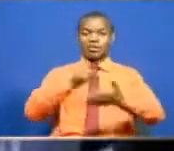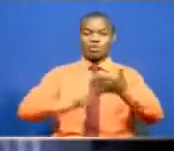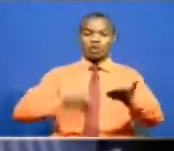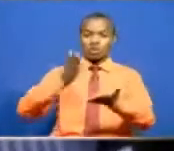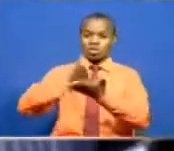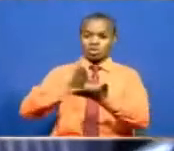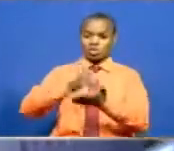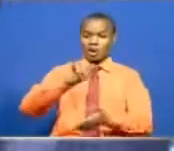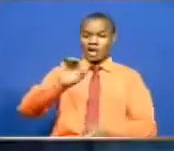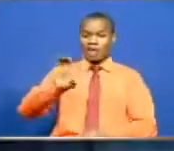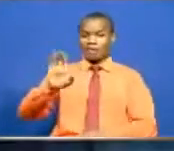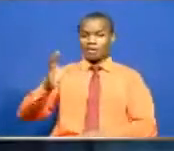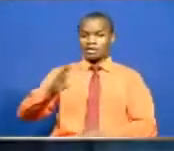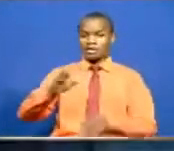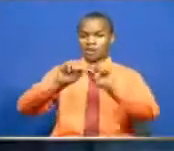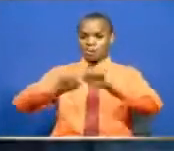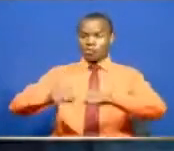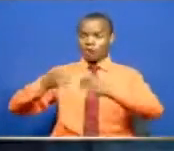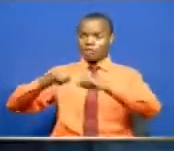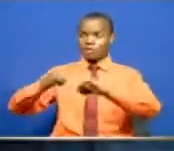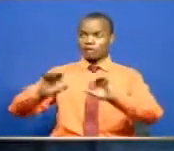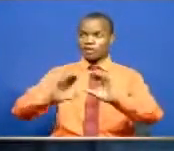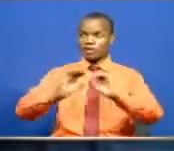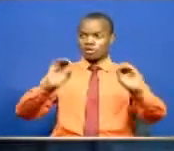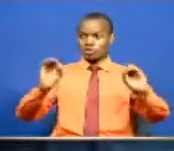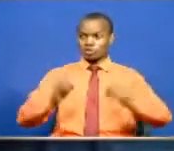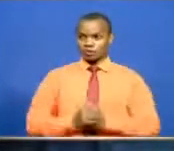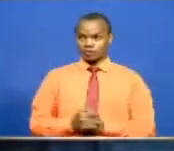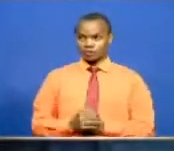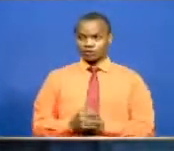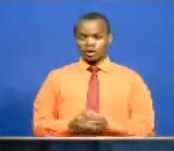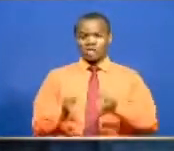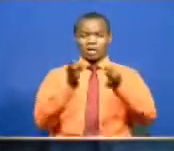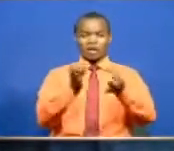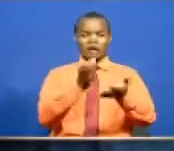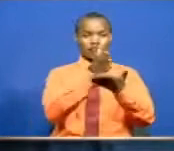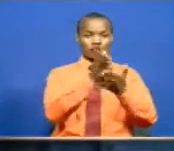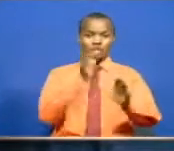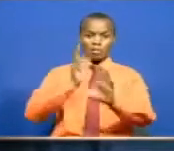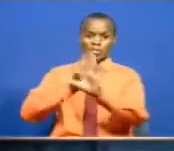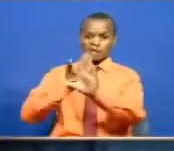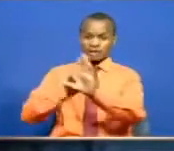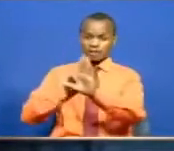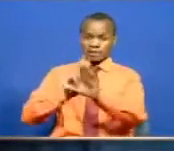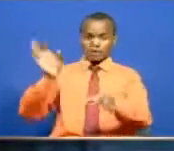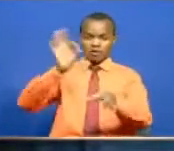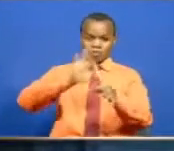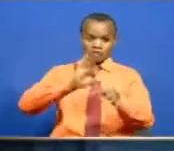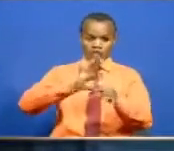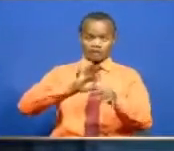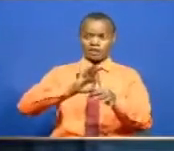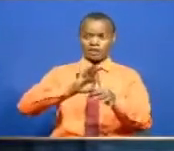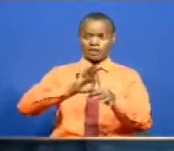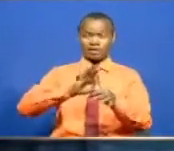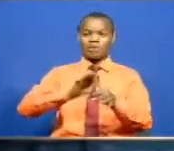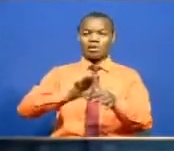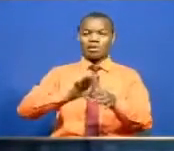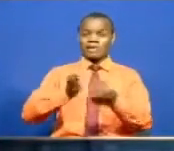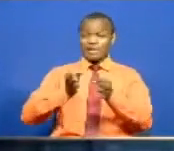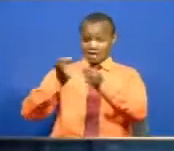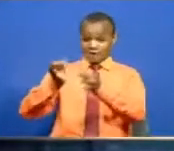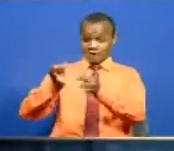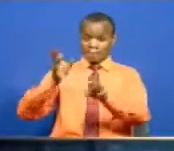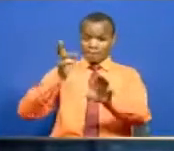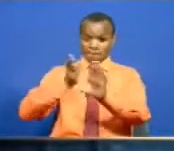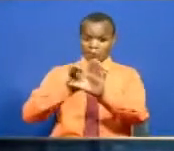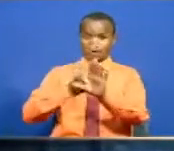electoral body. That if you are a competitor in the electoral process of Kenya, you cannot and you